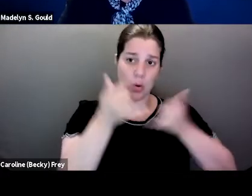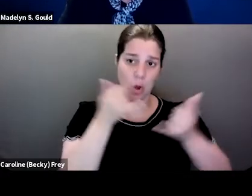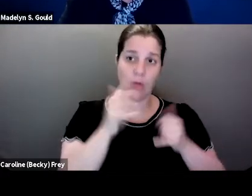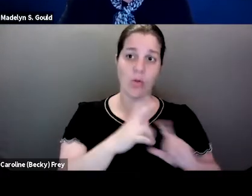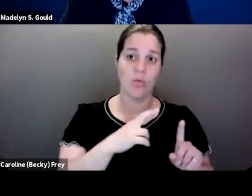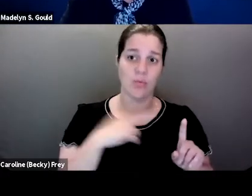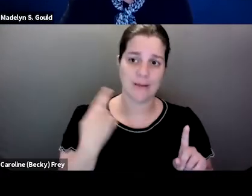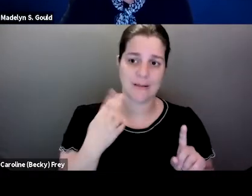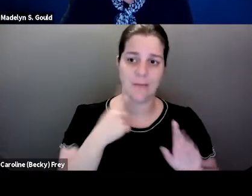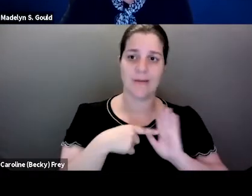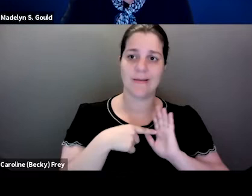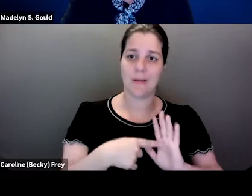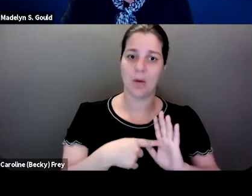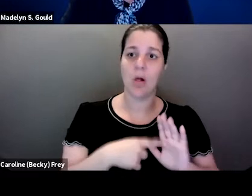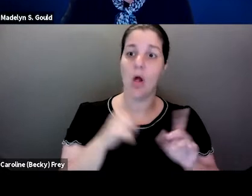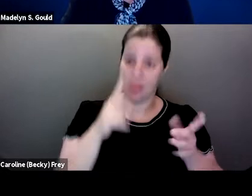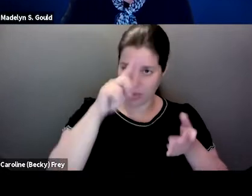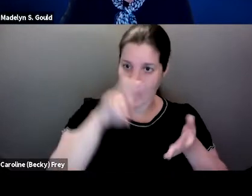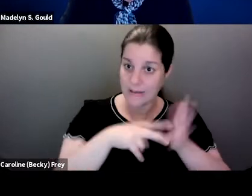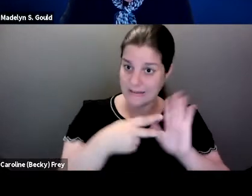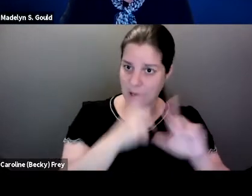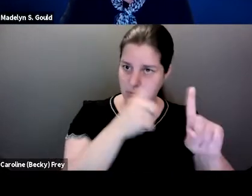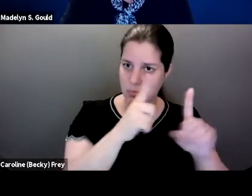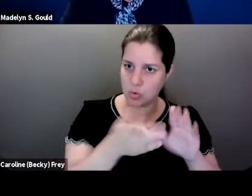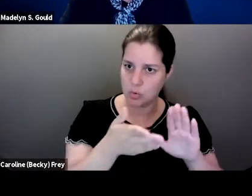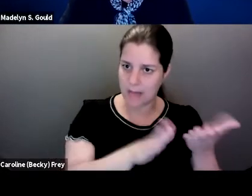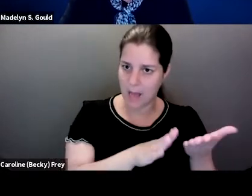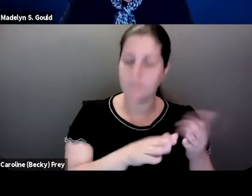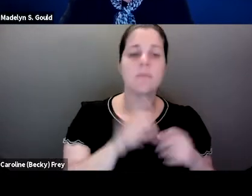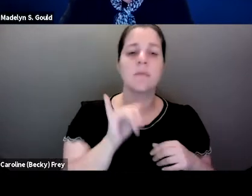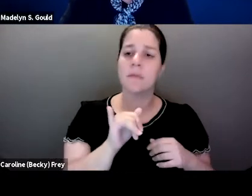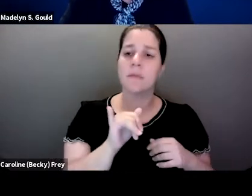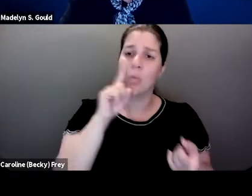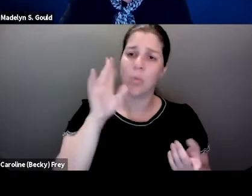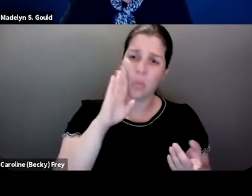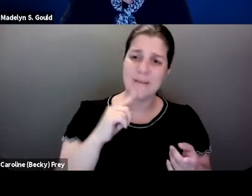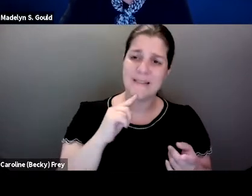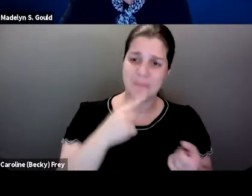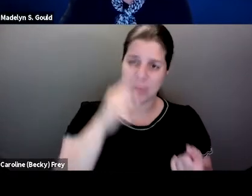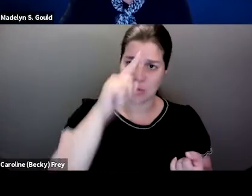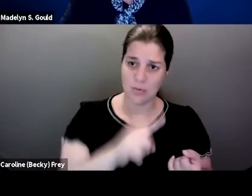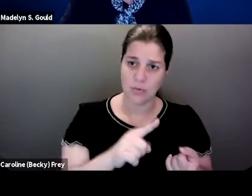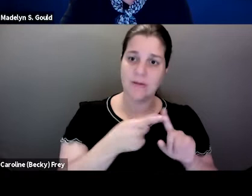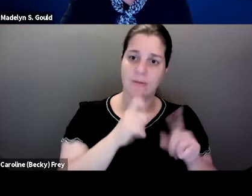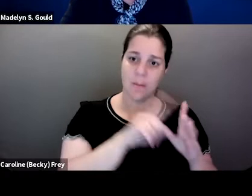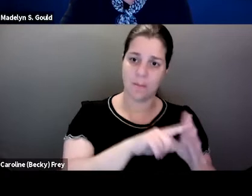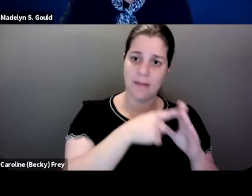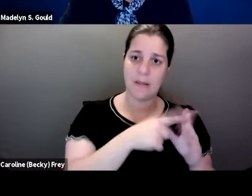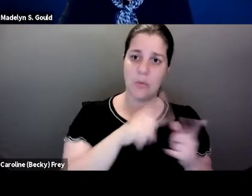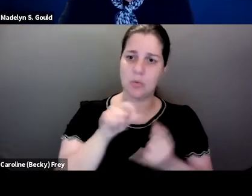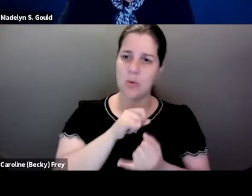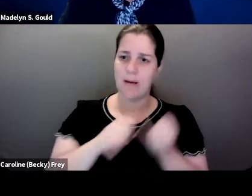the caller's intent to die, is significantly reduced from the beginning to the end of the